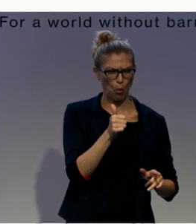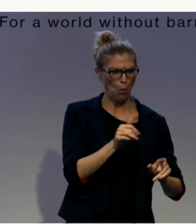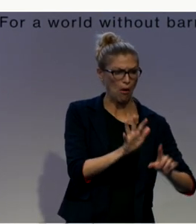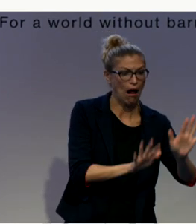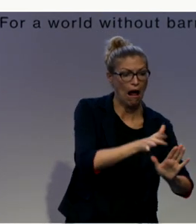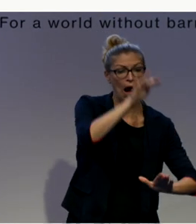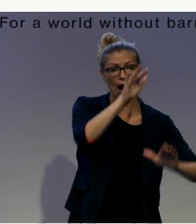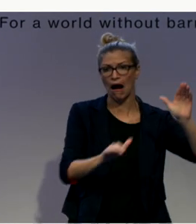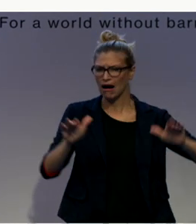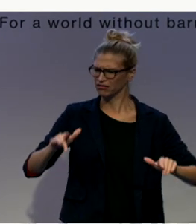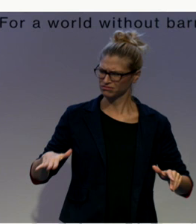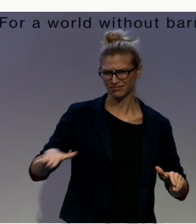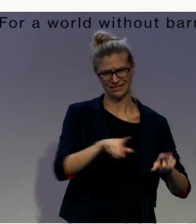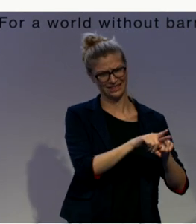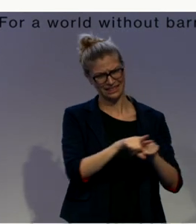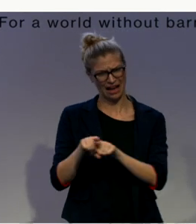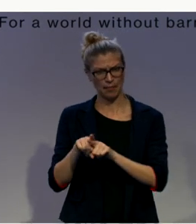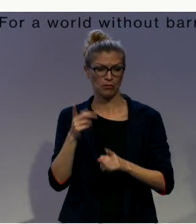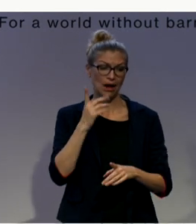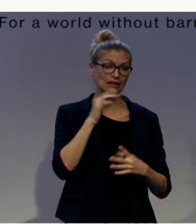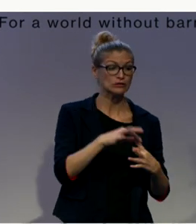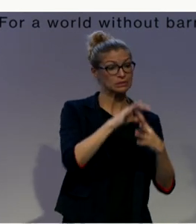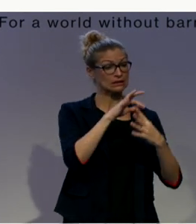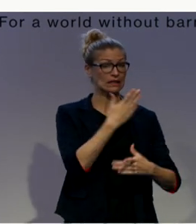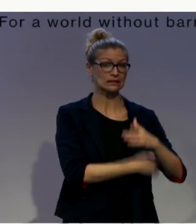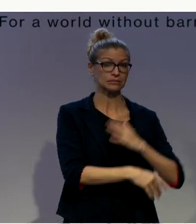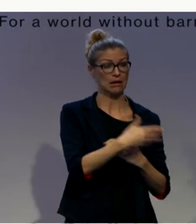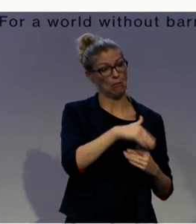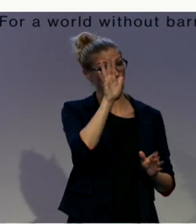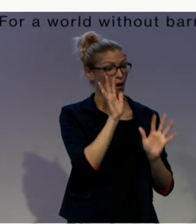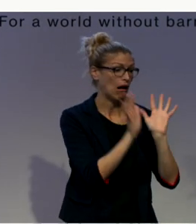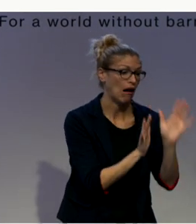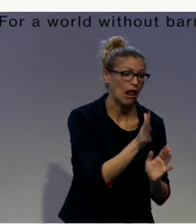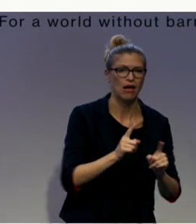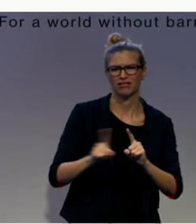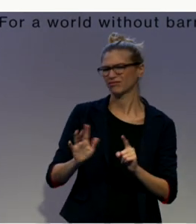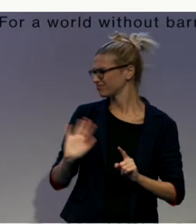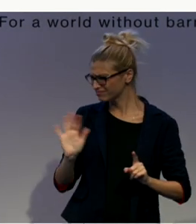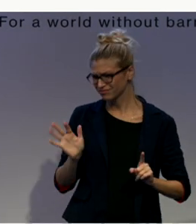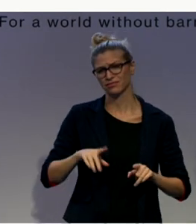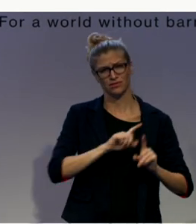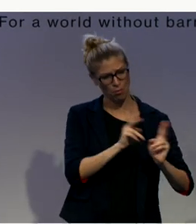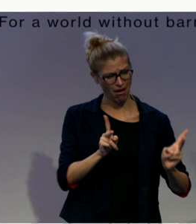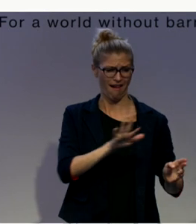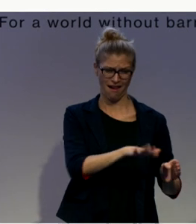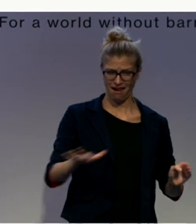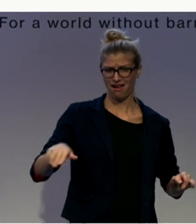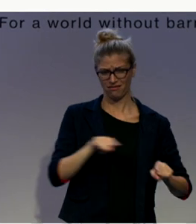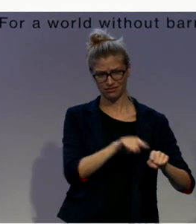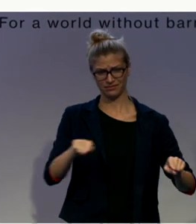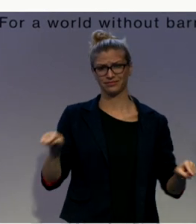look at us the different way. We are equal, and don't use the stereotypes.